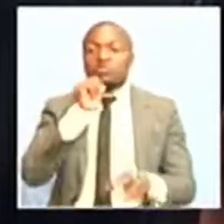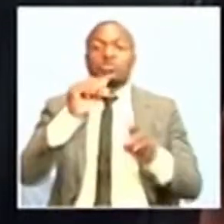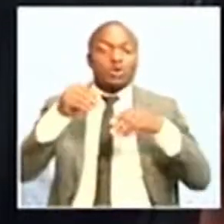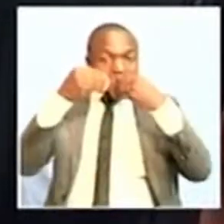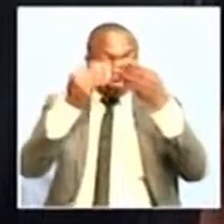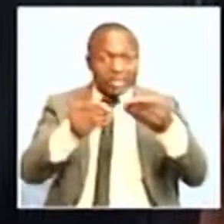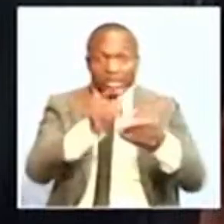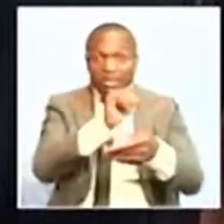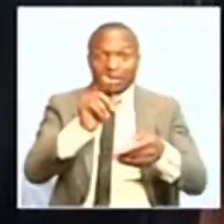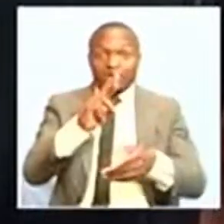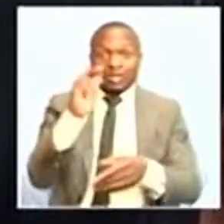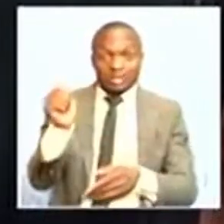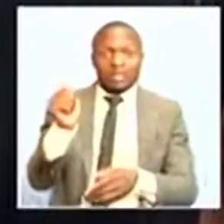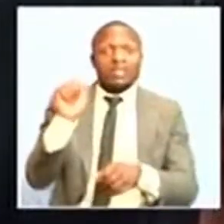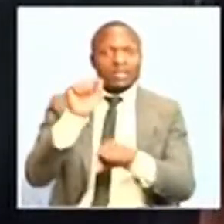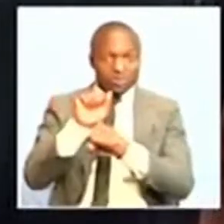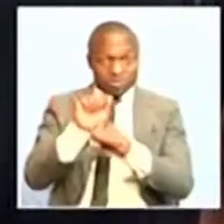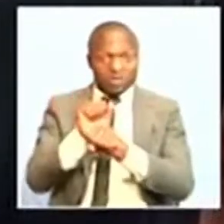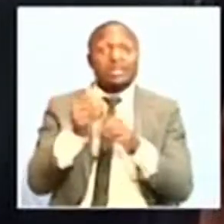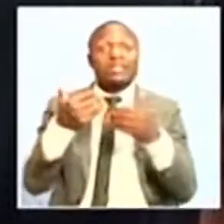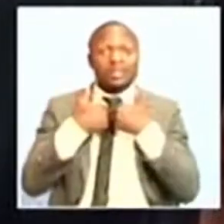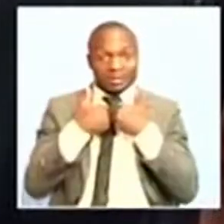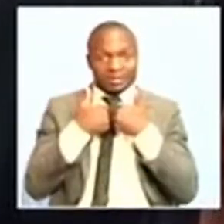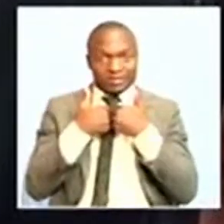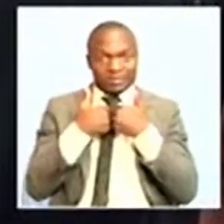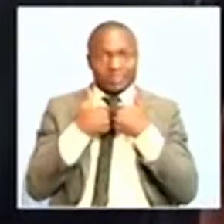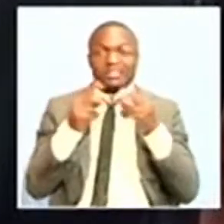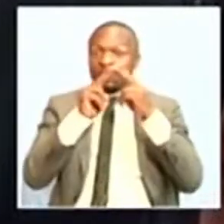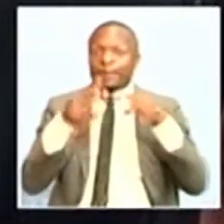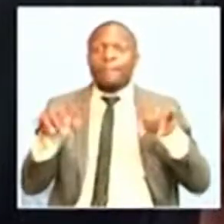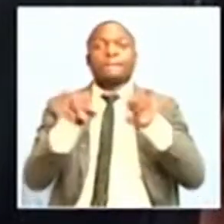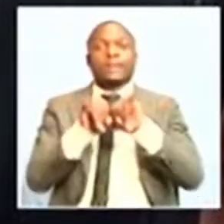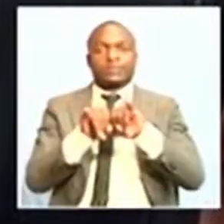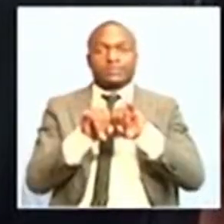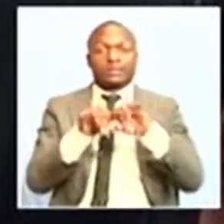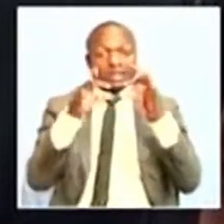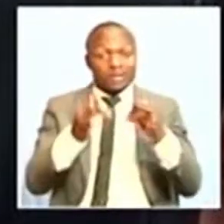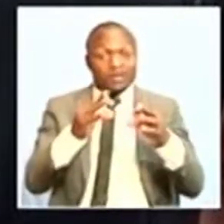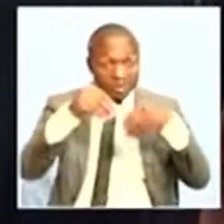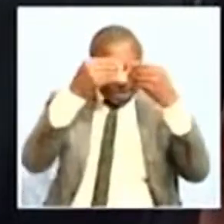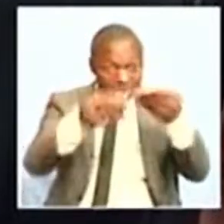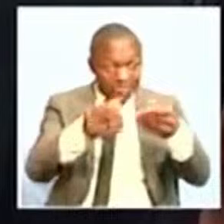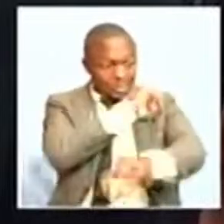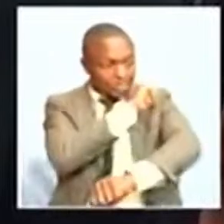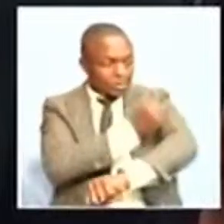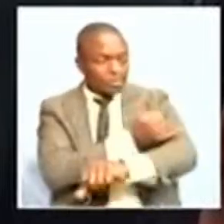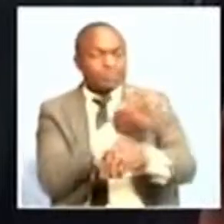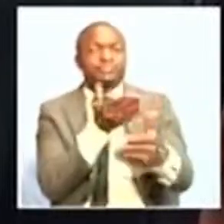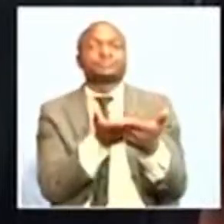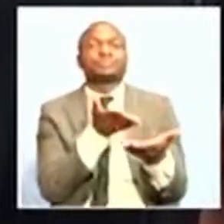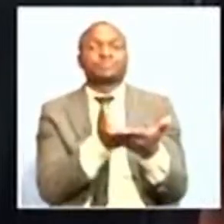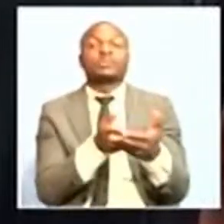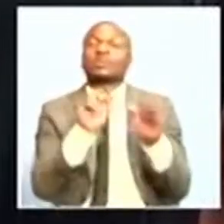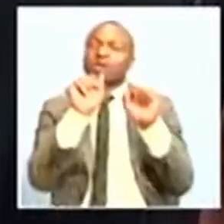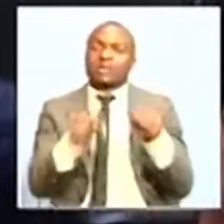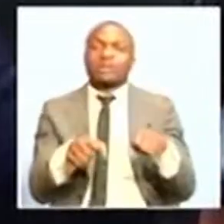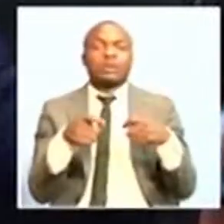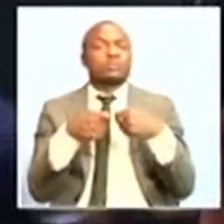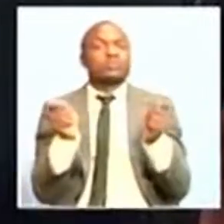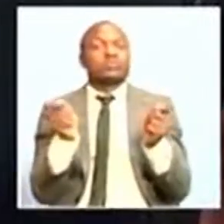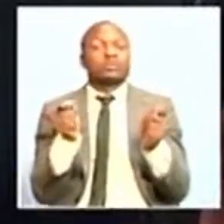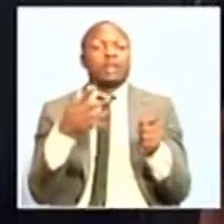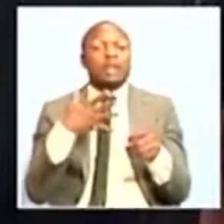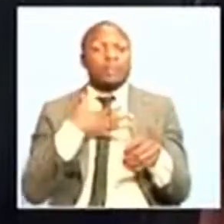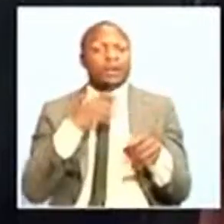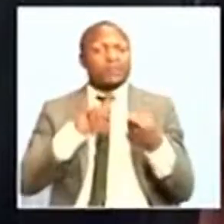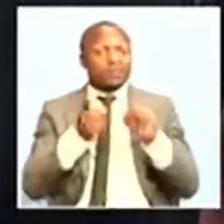ZRI. The job that they have on behalf of the Zambian people is so critical that once you start giving them this immunity, we may just open, like my colleague